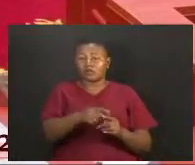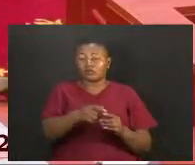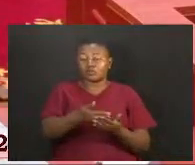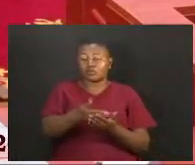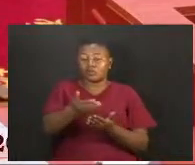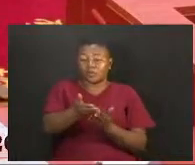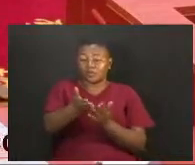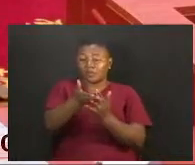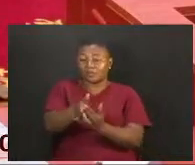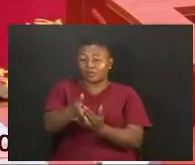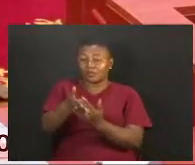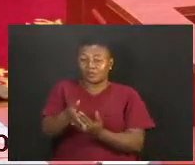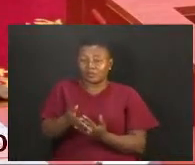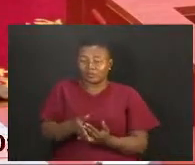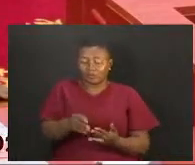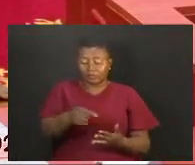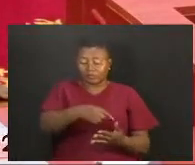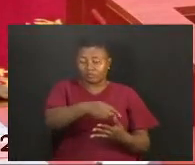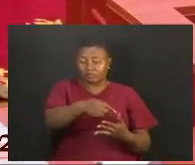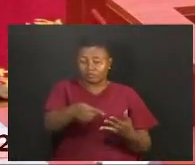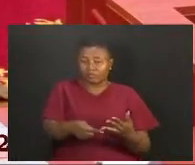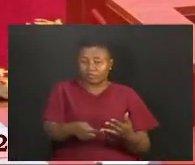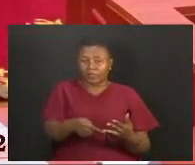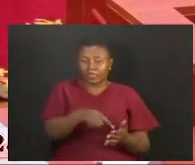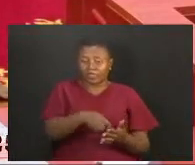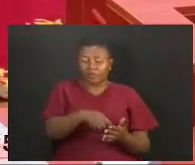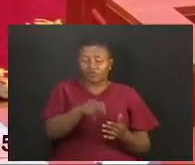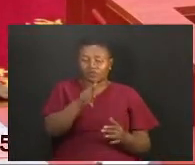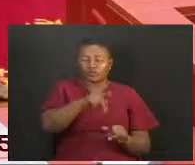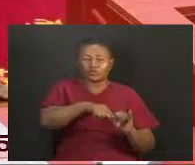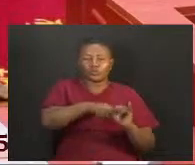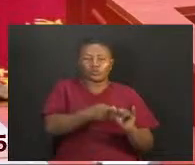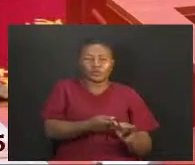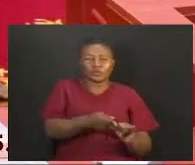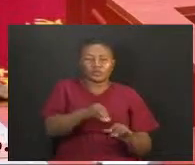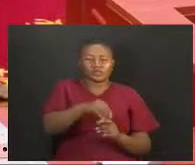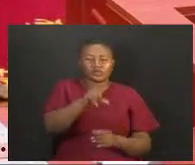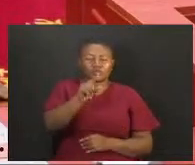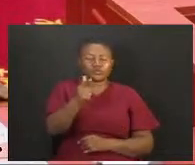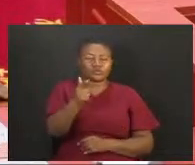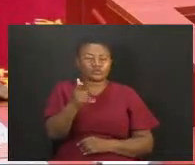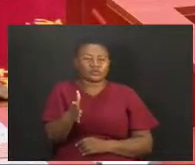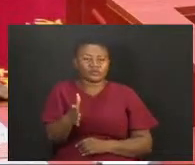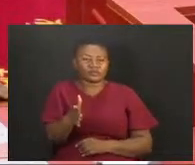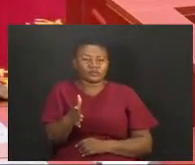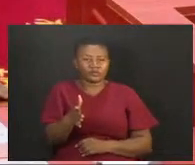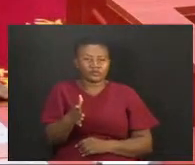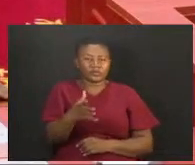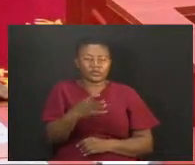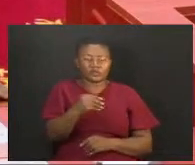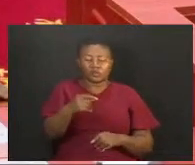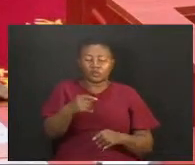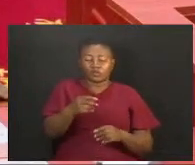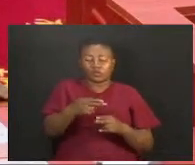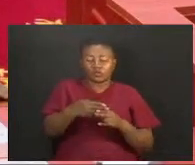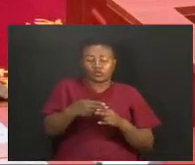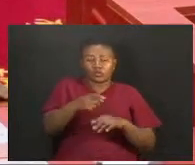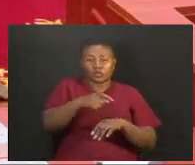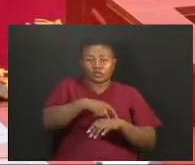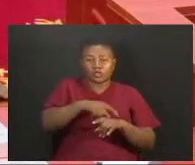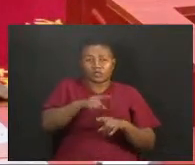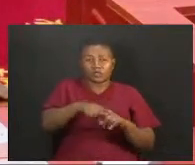Mr. Speaker, the following expenditure measures will be implemented in 2025 and the medium term to support